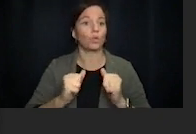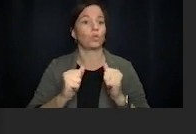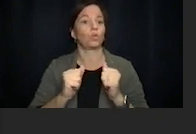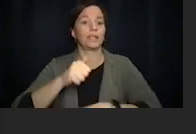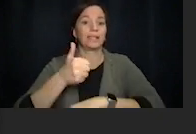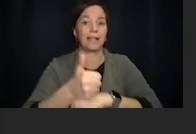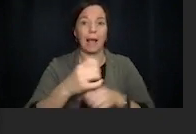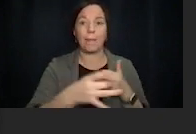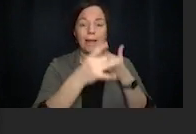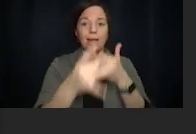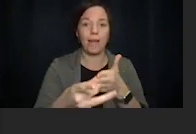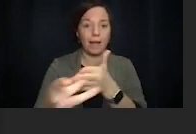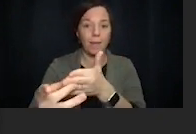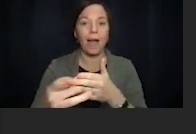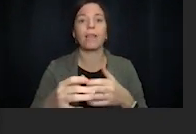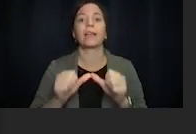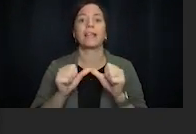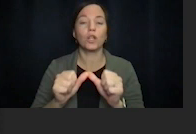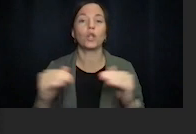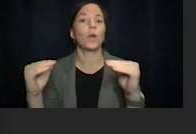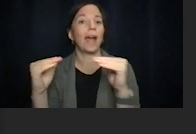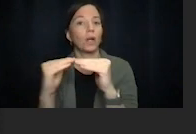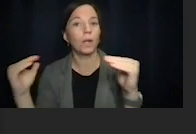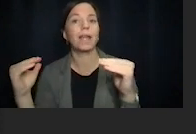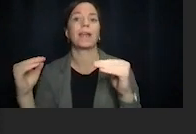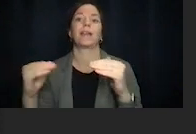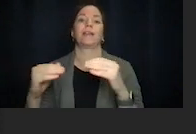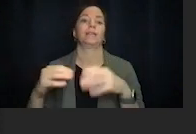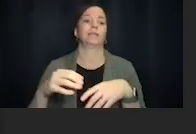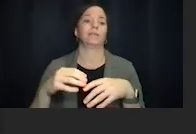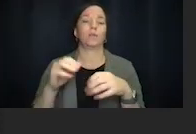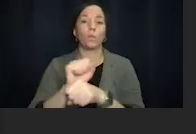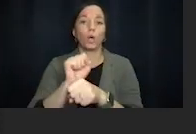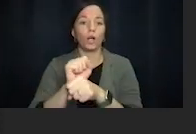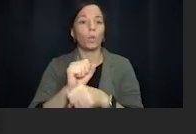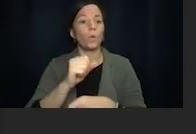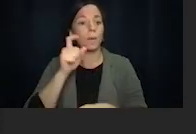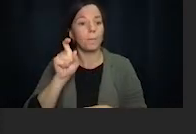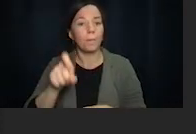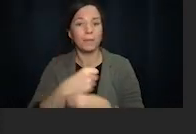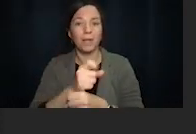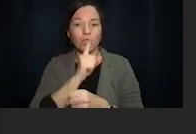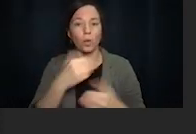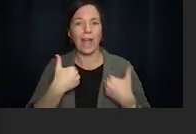continue our diversity, equity, and inclusion work, as we proliferate competency-based education programs and